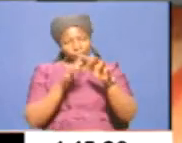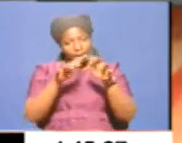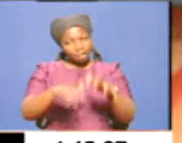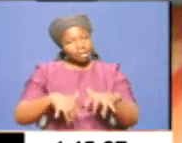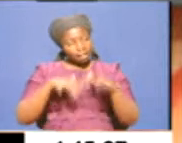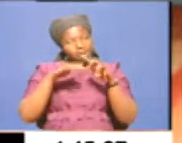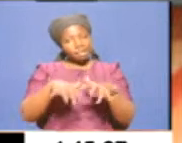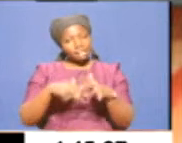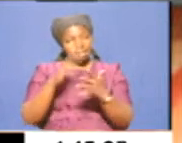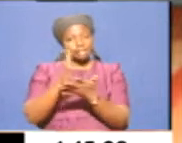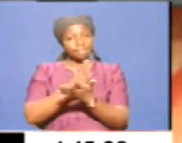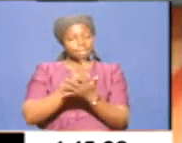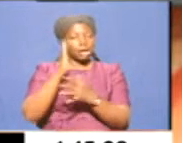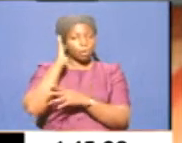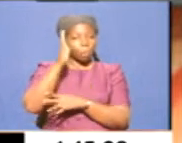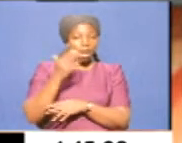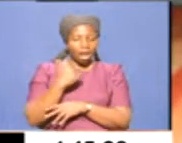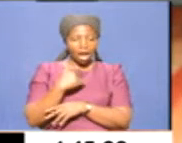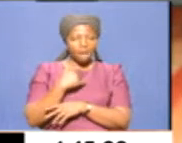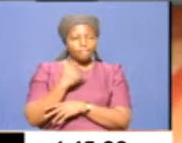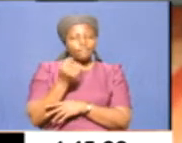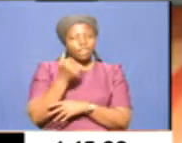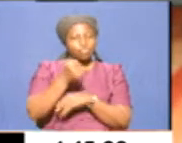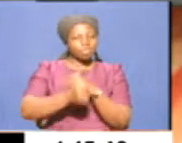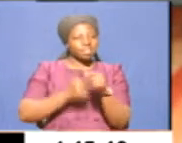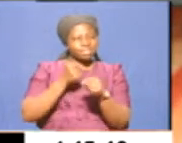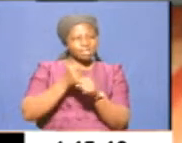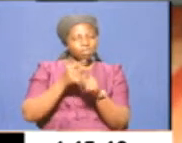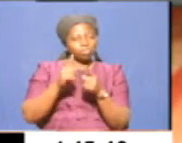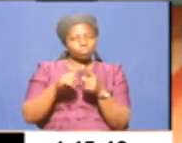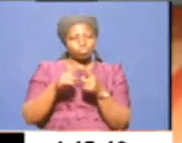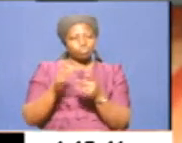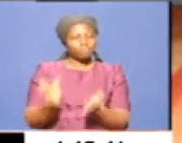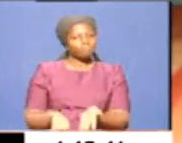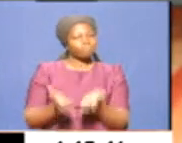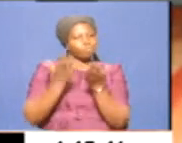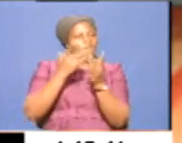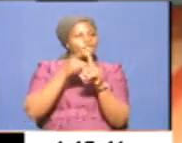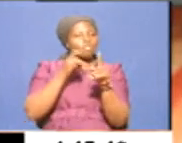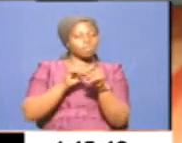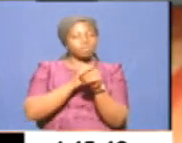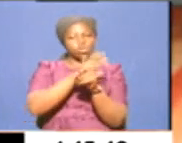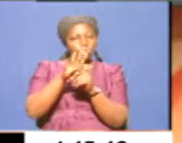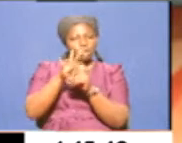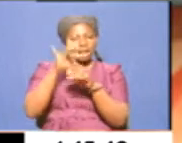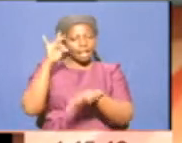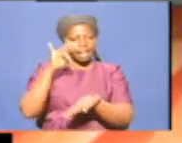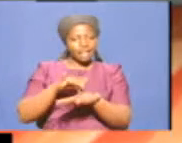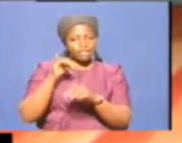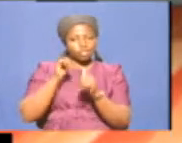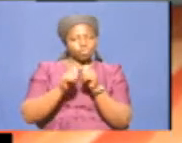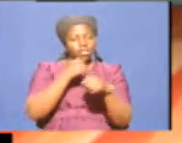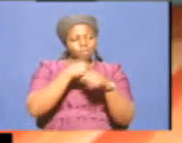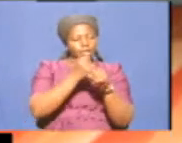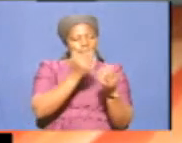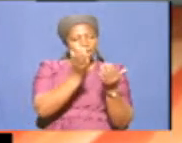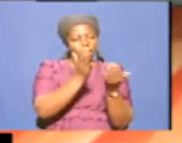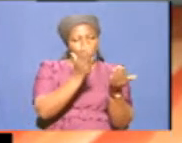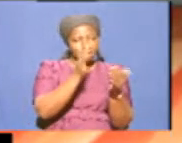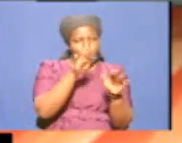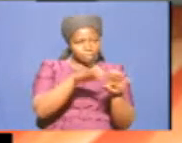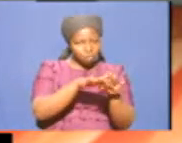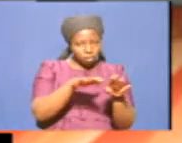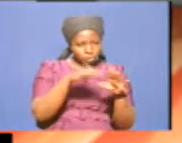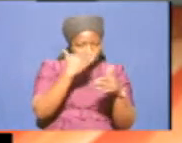take a few years to fully recover from the effects of the COVID-19 pandemic, which saw borders closed and a ban on some imports